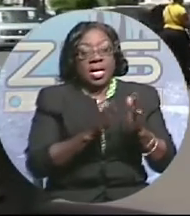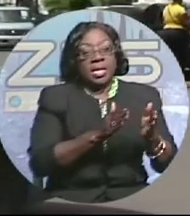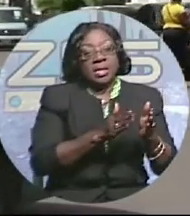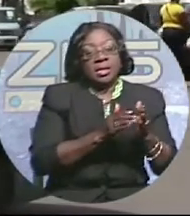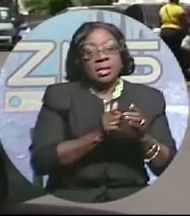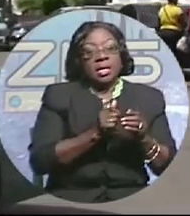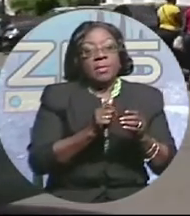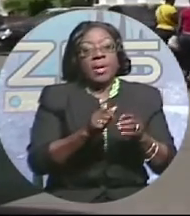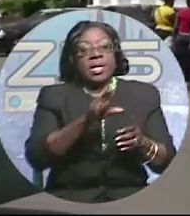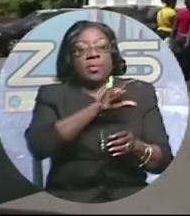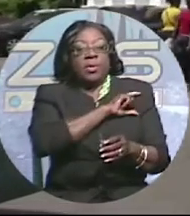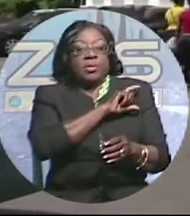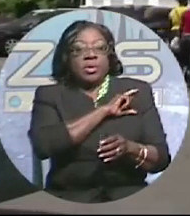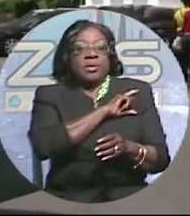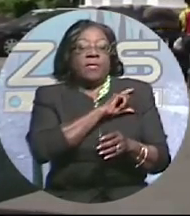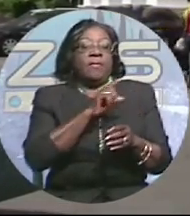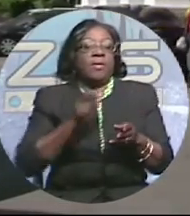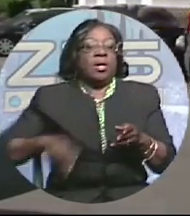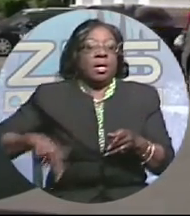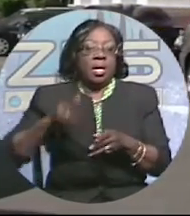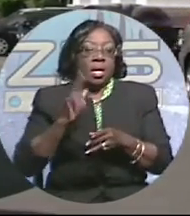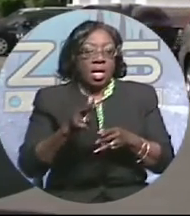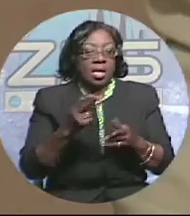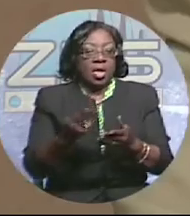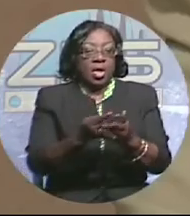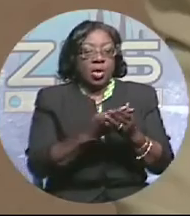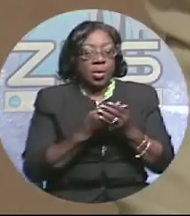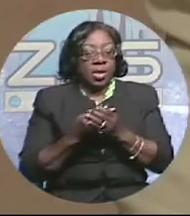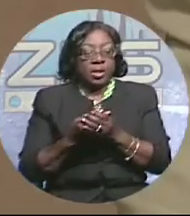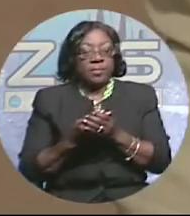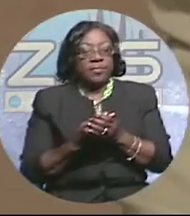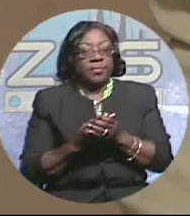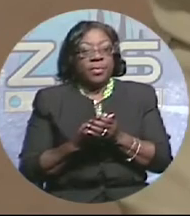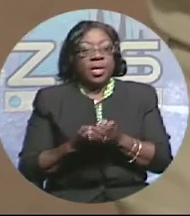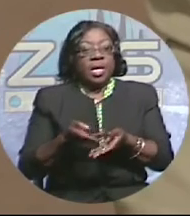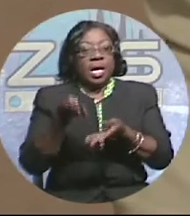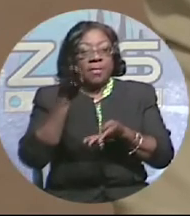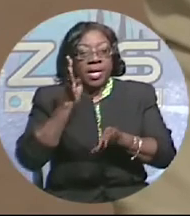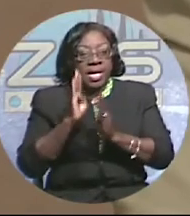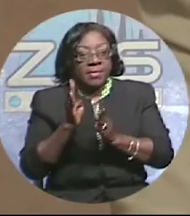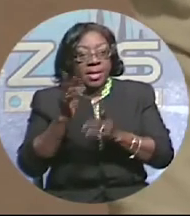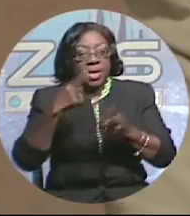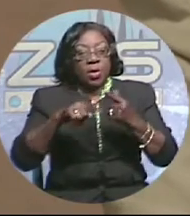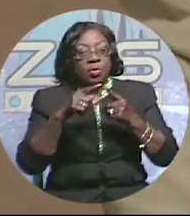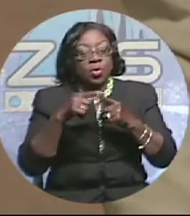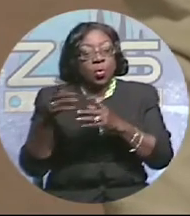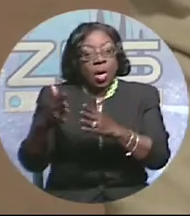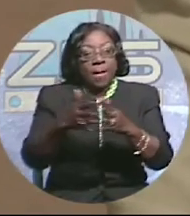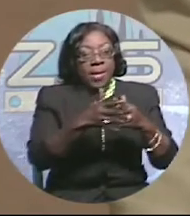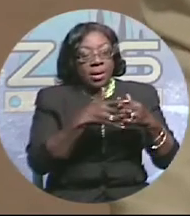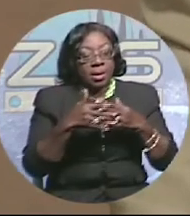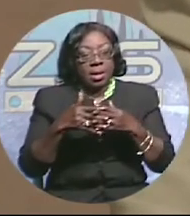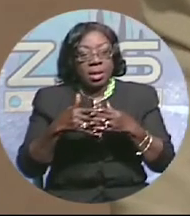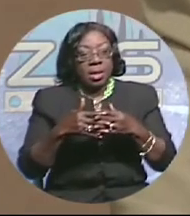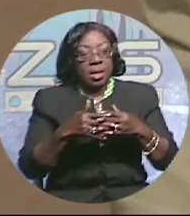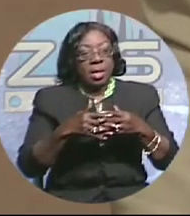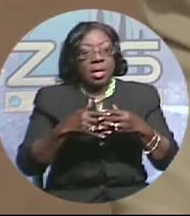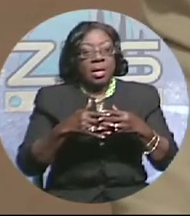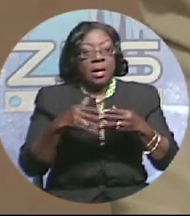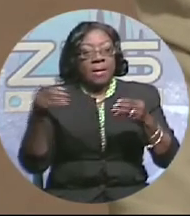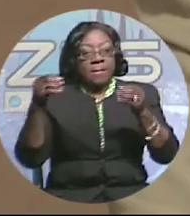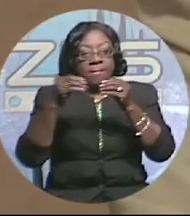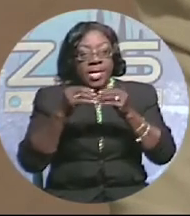the force's Firearms Tracing and Investigation Unit. That a Bahamian could go to America, form a relationship with an